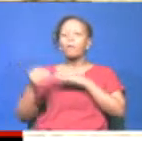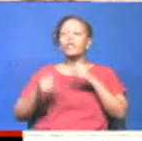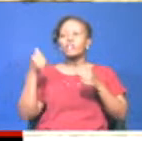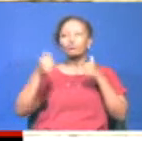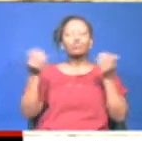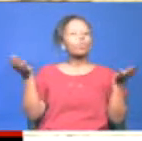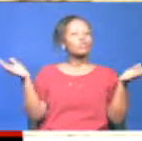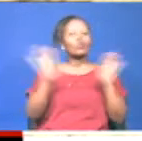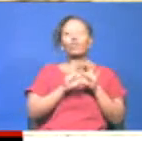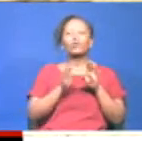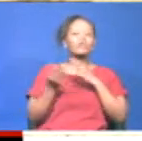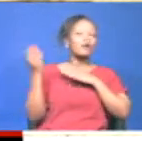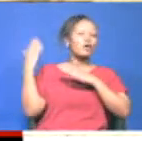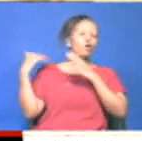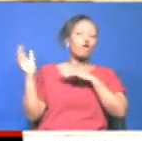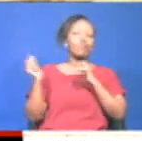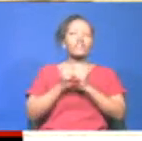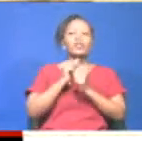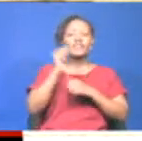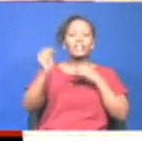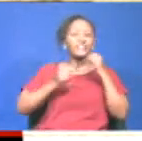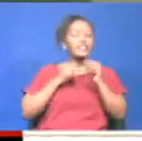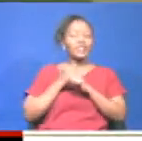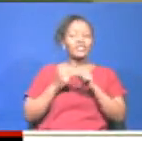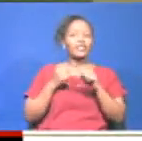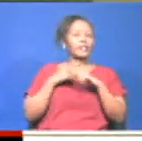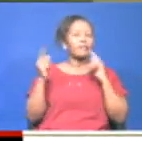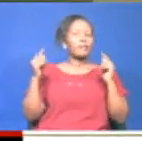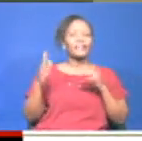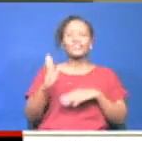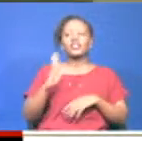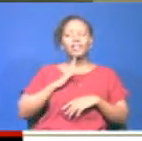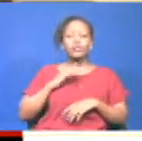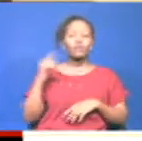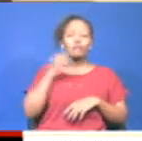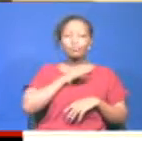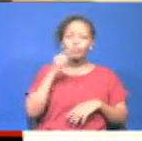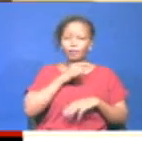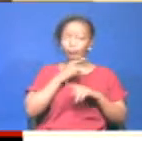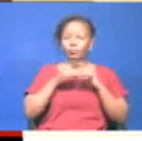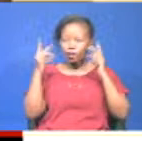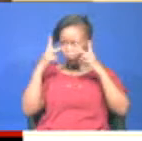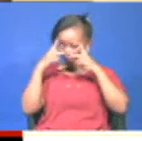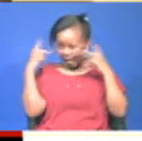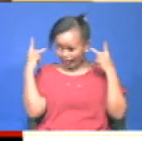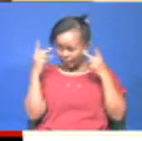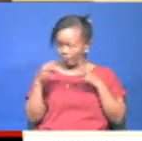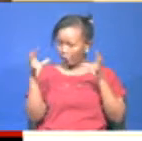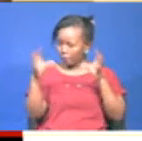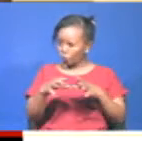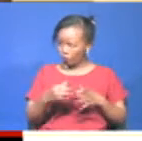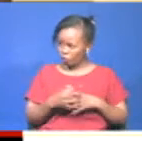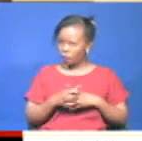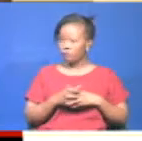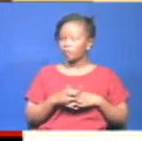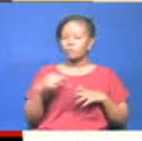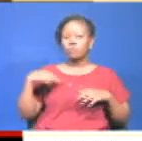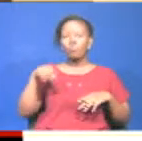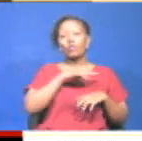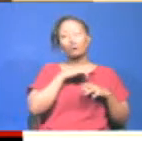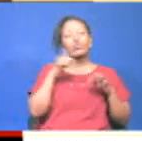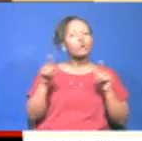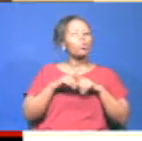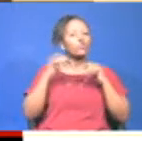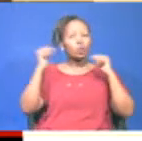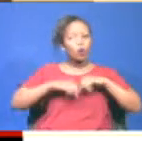ago, but remains a security threat from the Al-Shabaab militia. We have also agreed